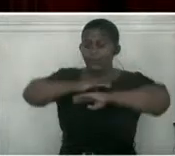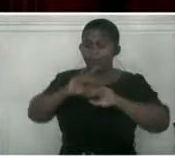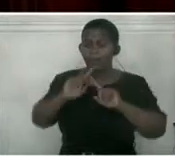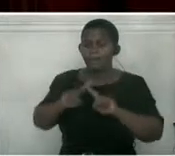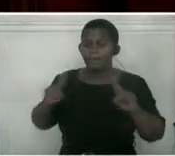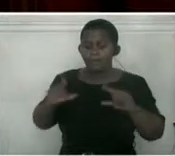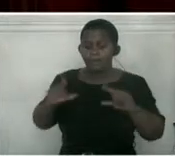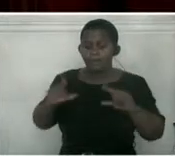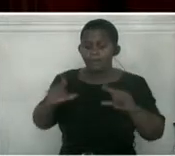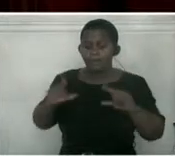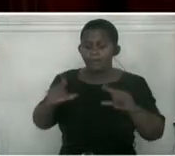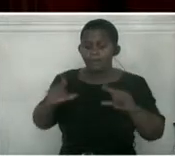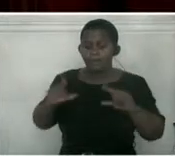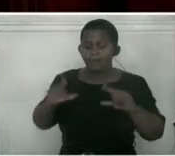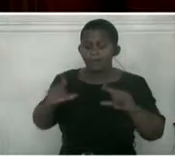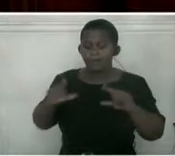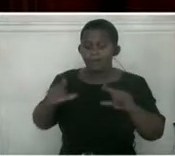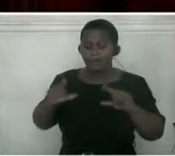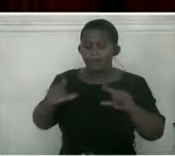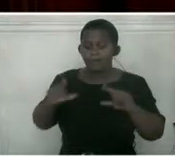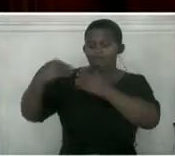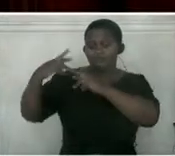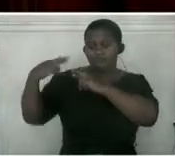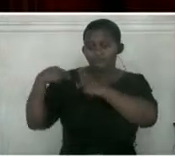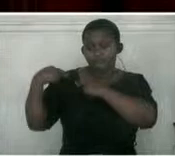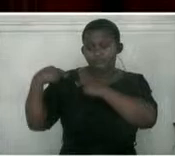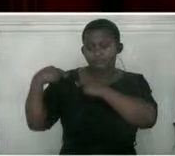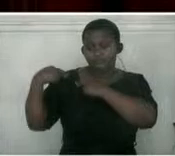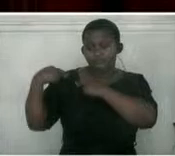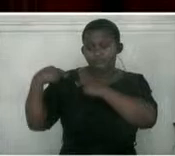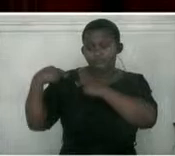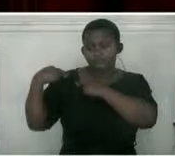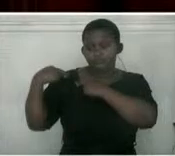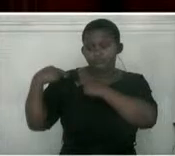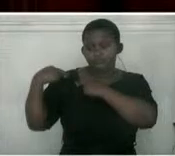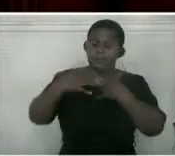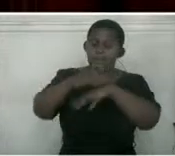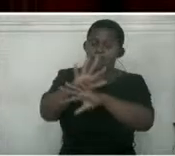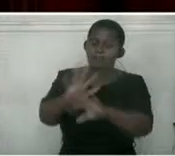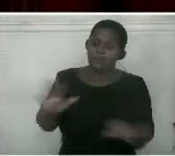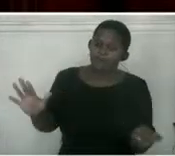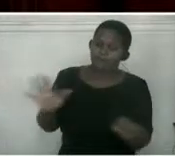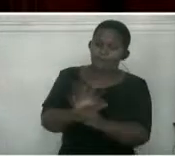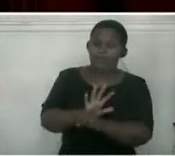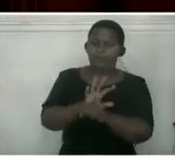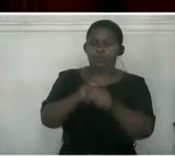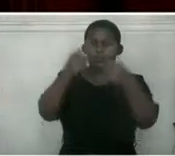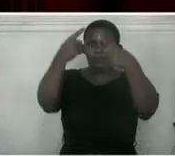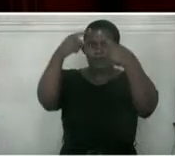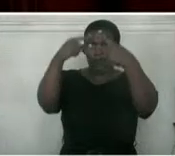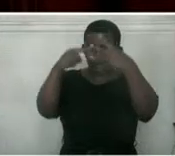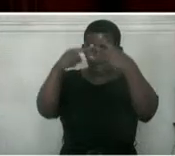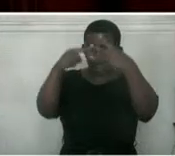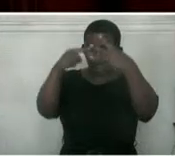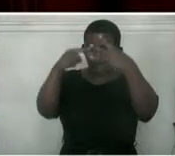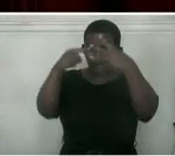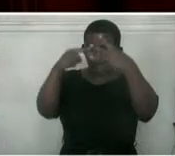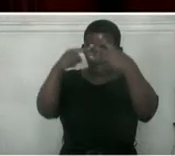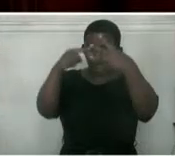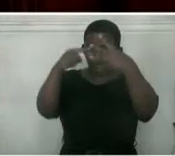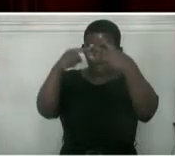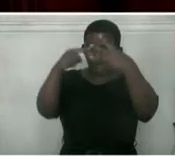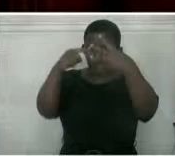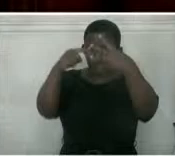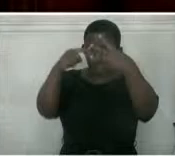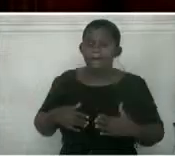to ensure accountability and full implementation of audit outcomes. A